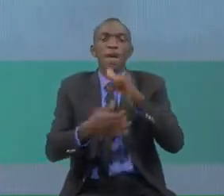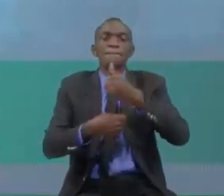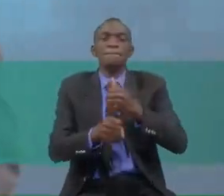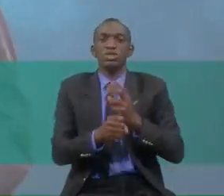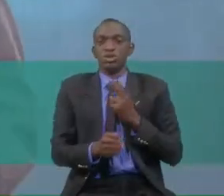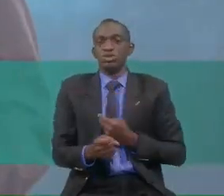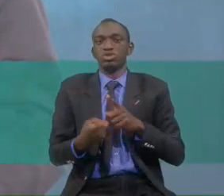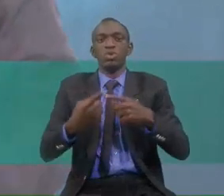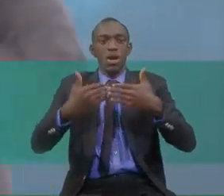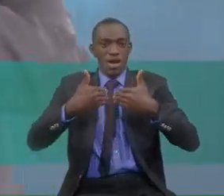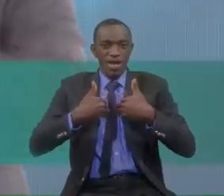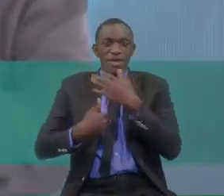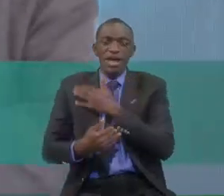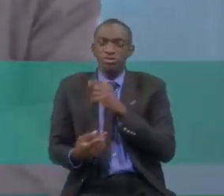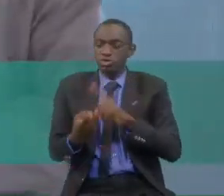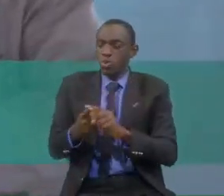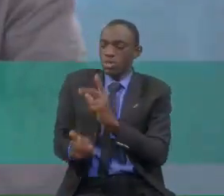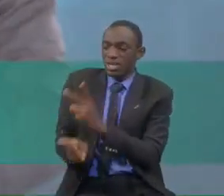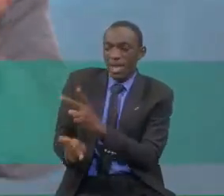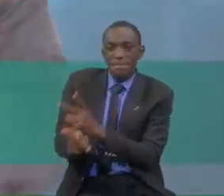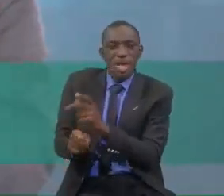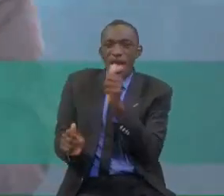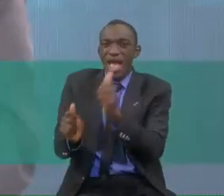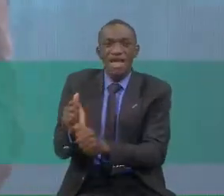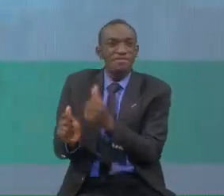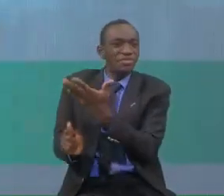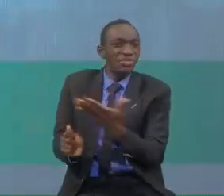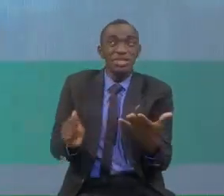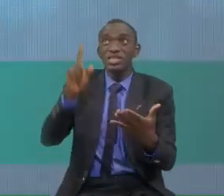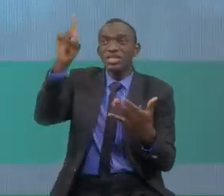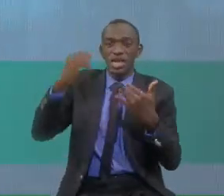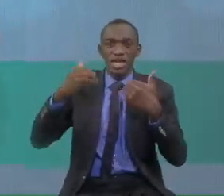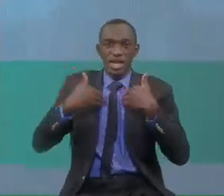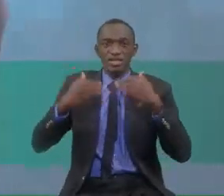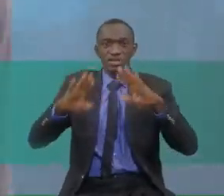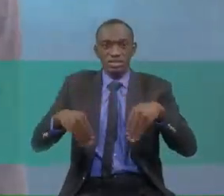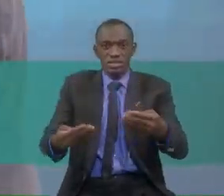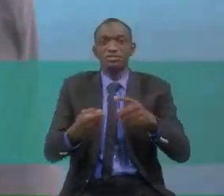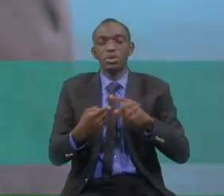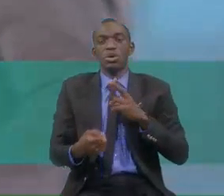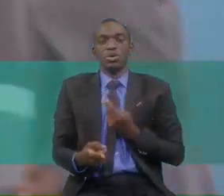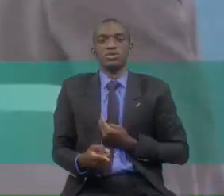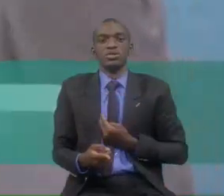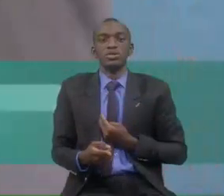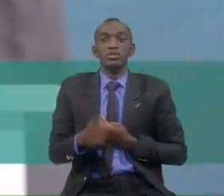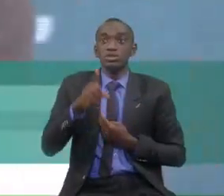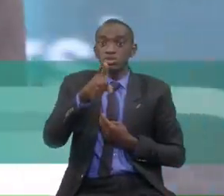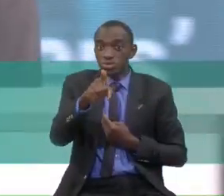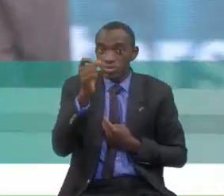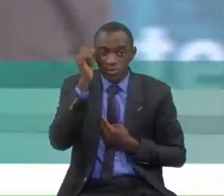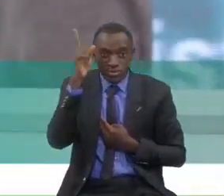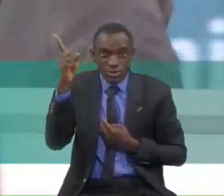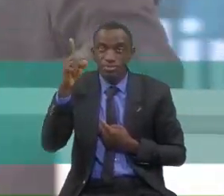keep everything he has given us. You understand? It says that